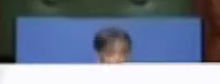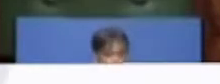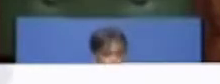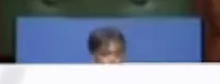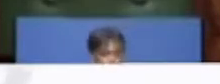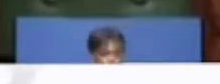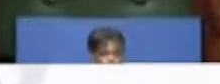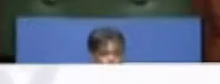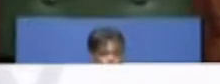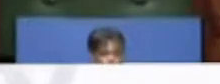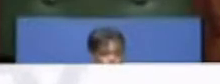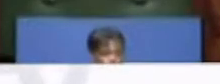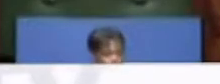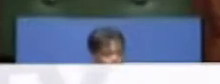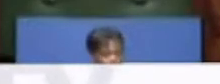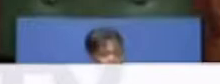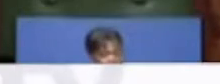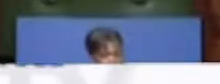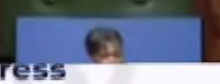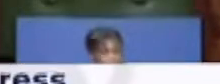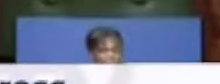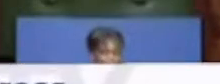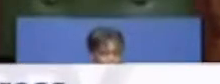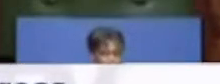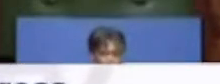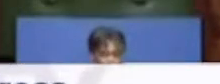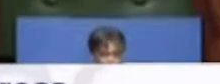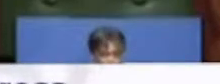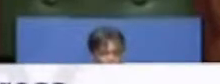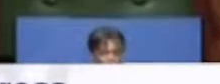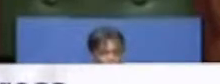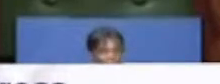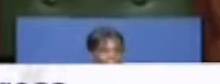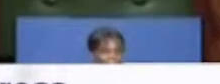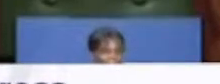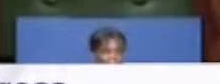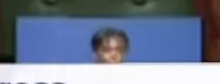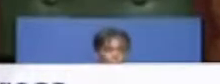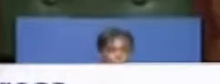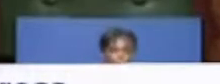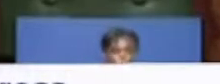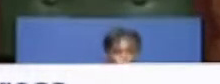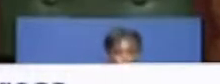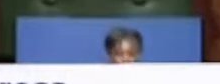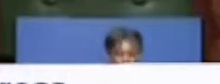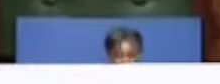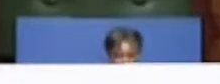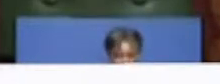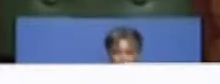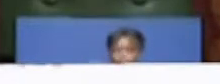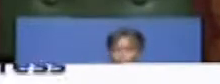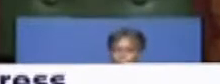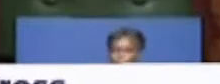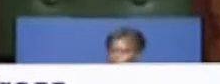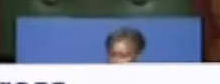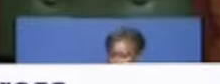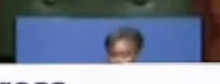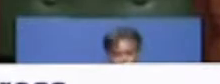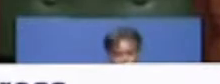the election cost us Kenya shillings 248 billion in lost economic